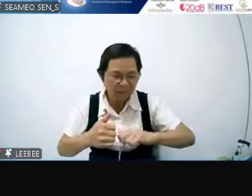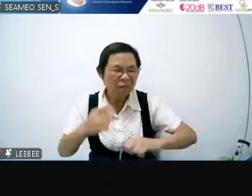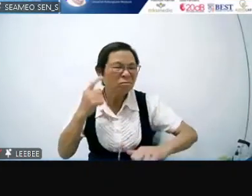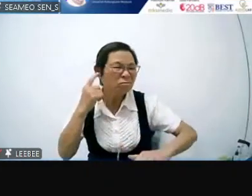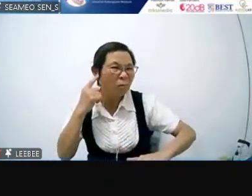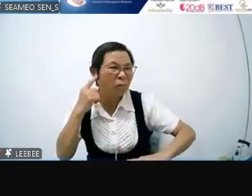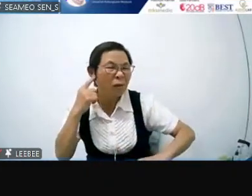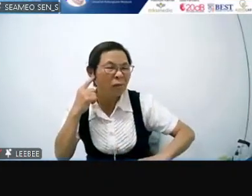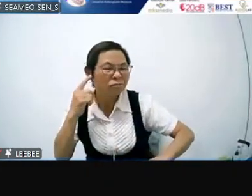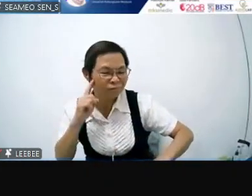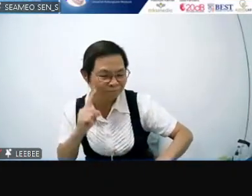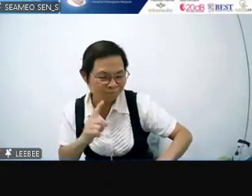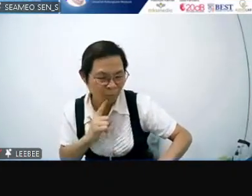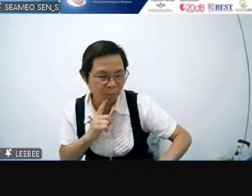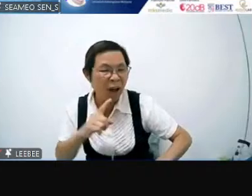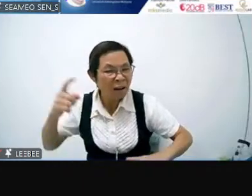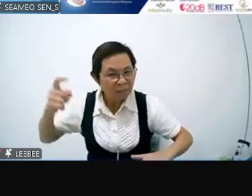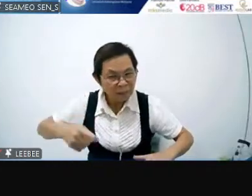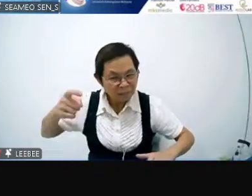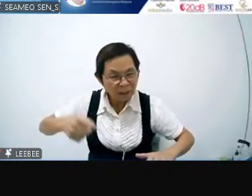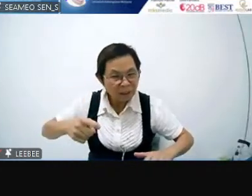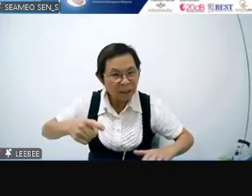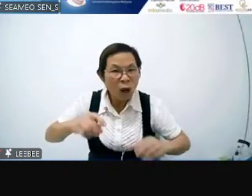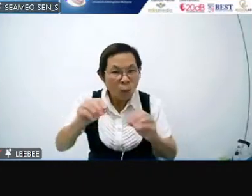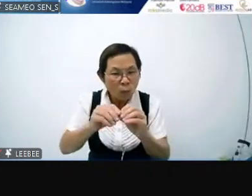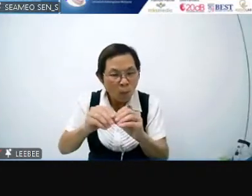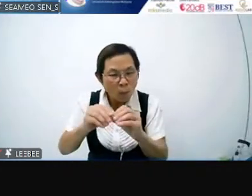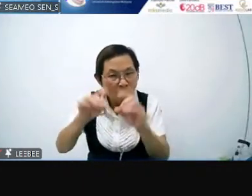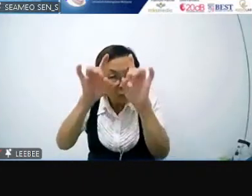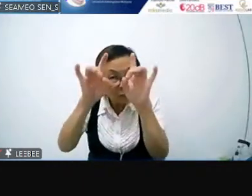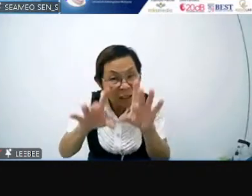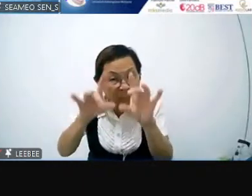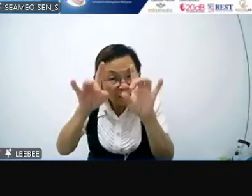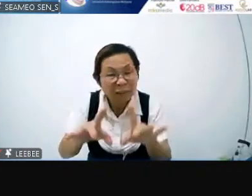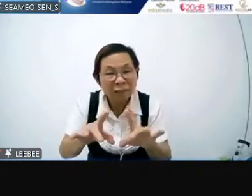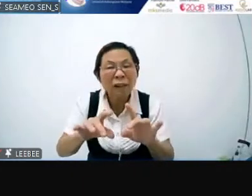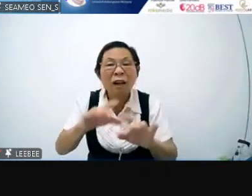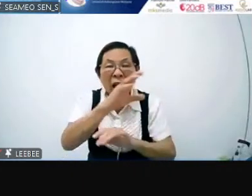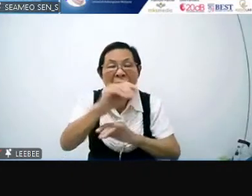need further hearing diagnostic hearing assessment.